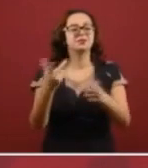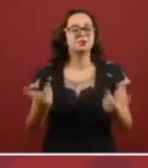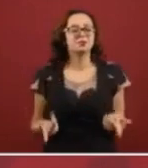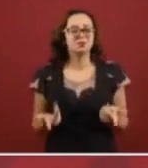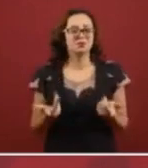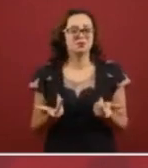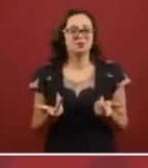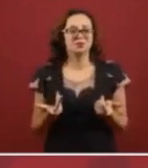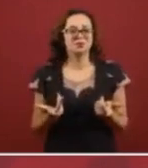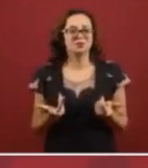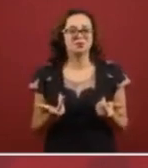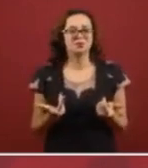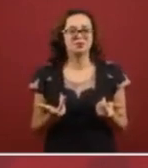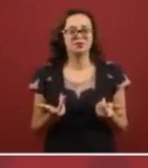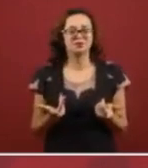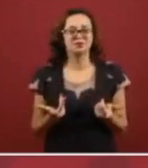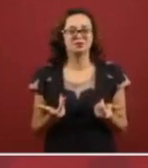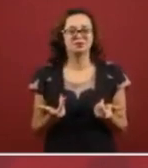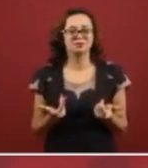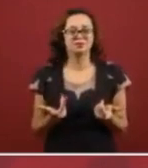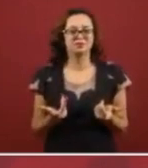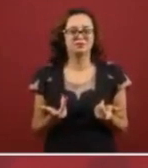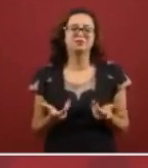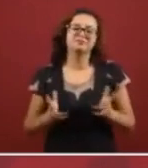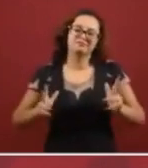was to encourage